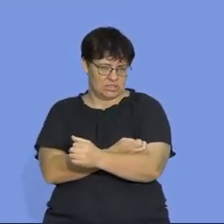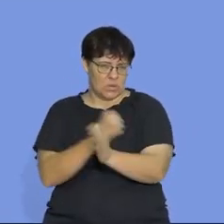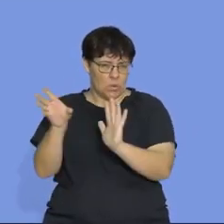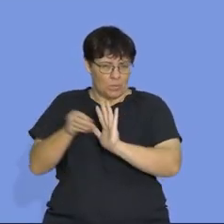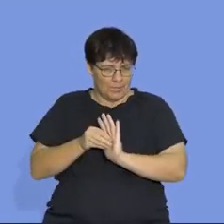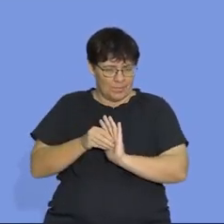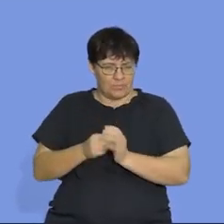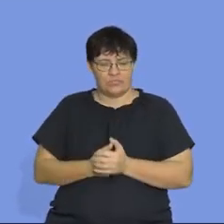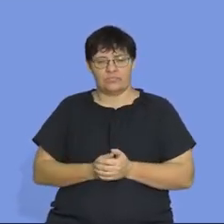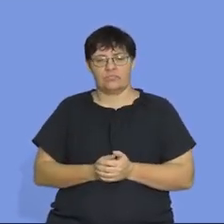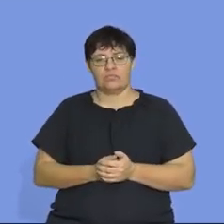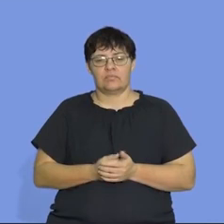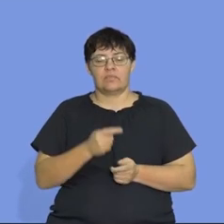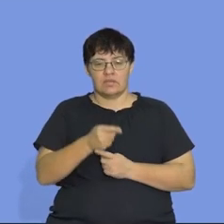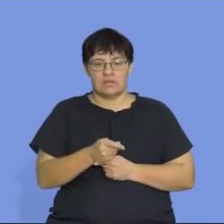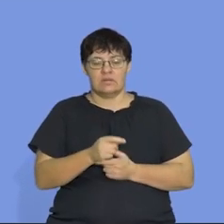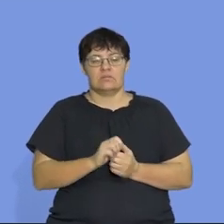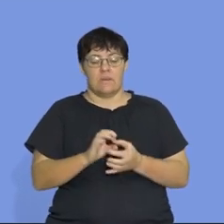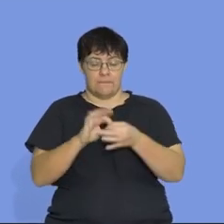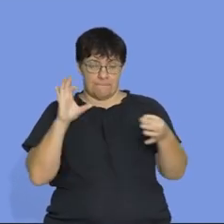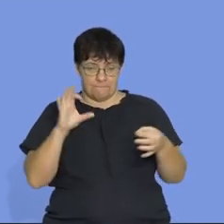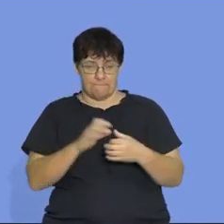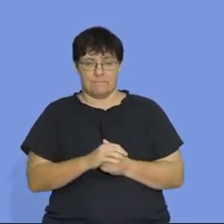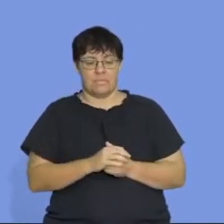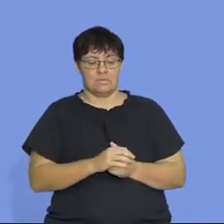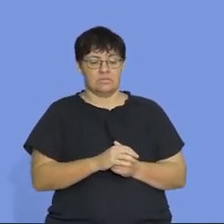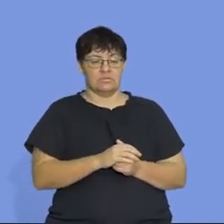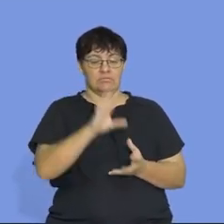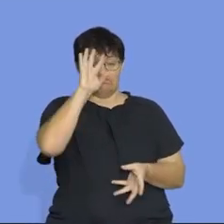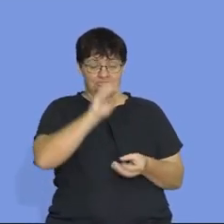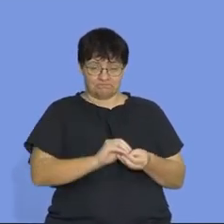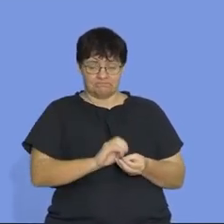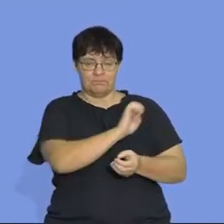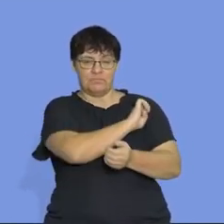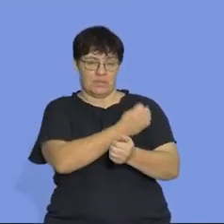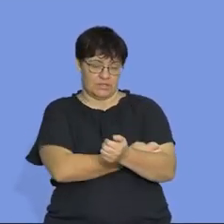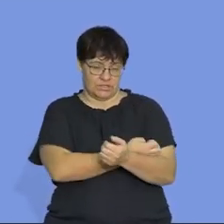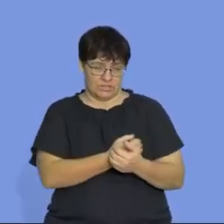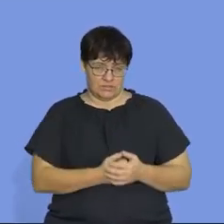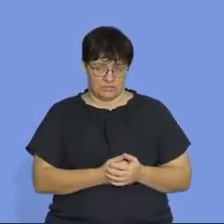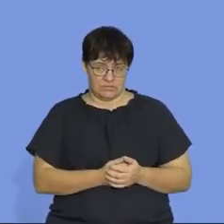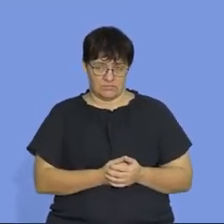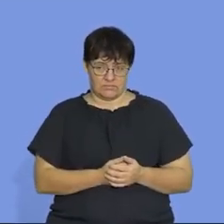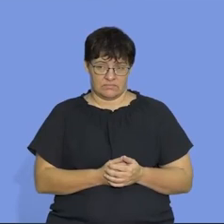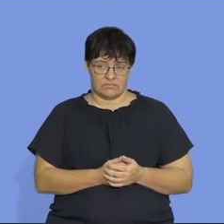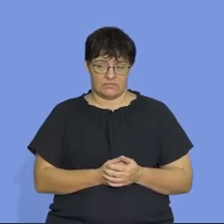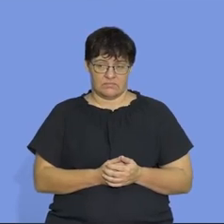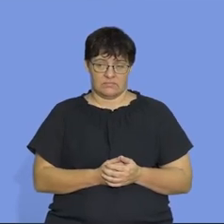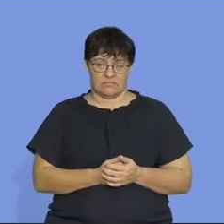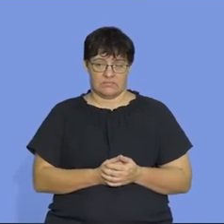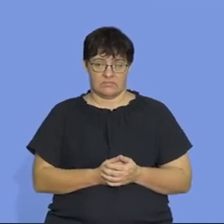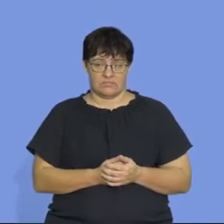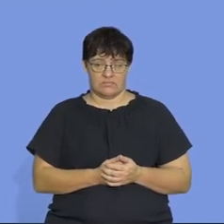reactive products, bond breaking, so the sum of energy, okay, sum of energy for